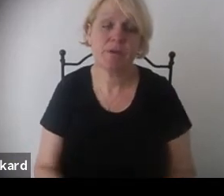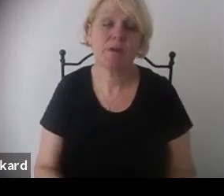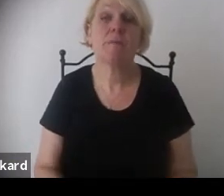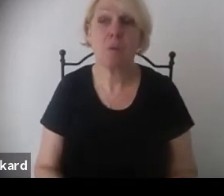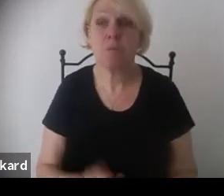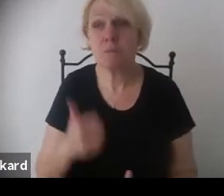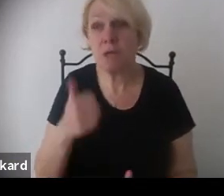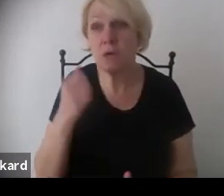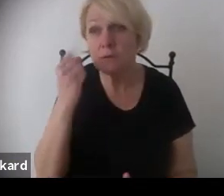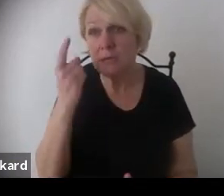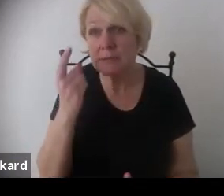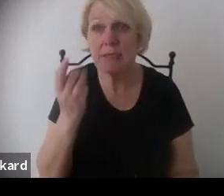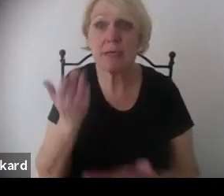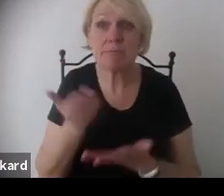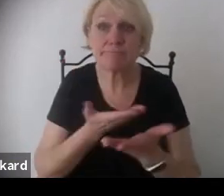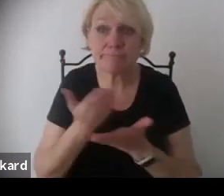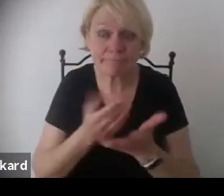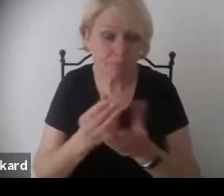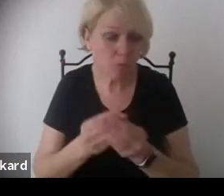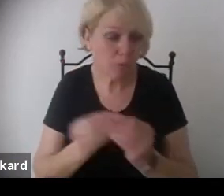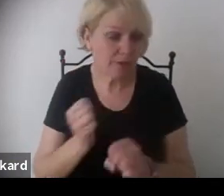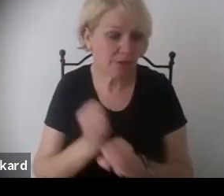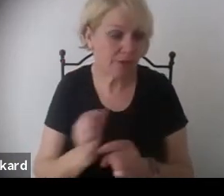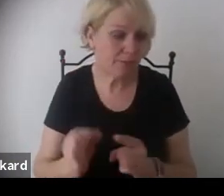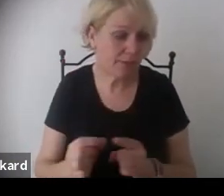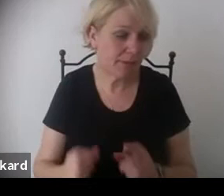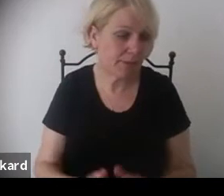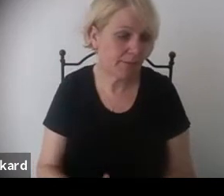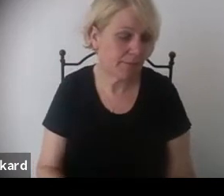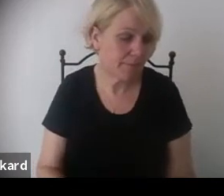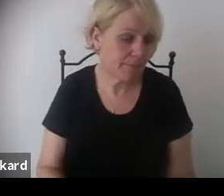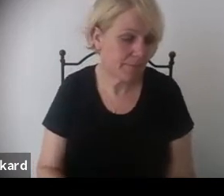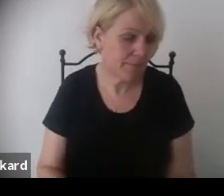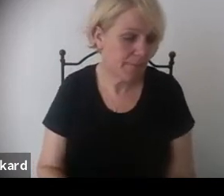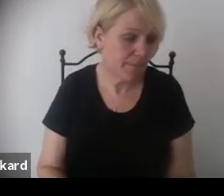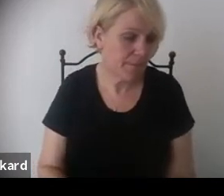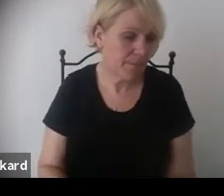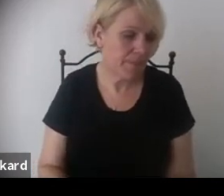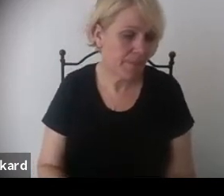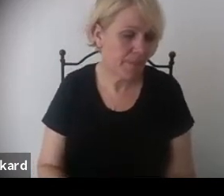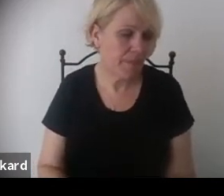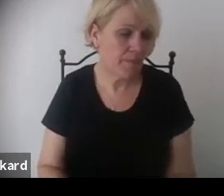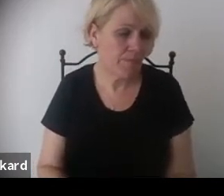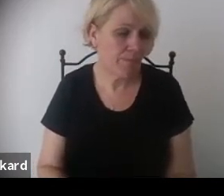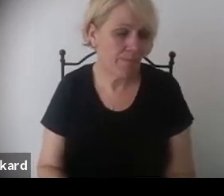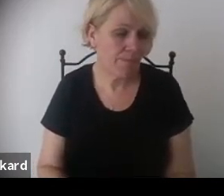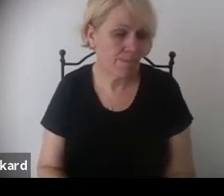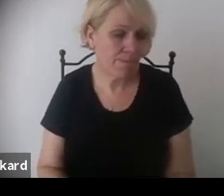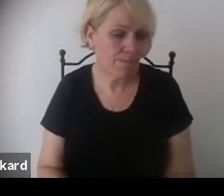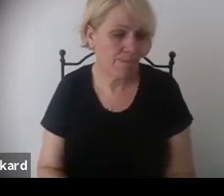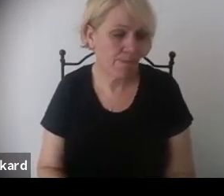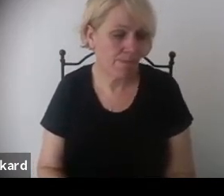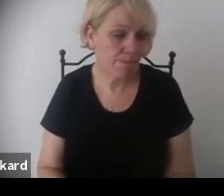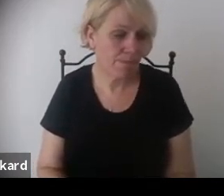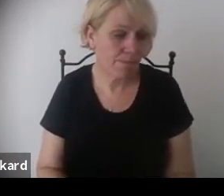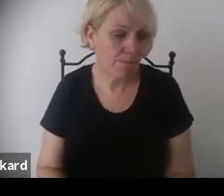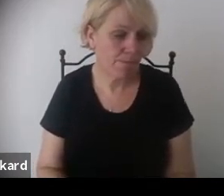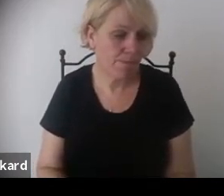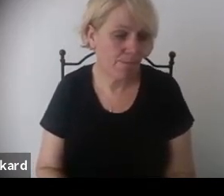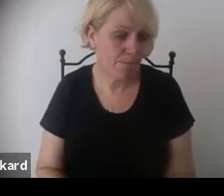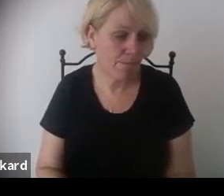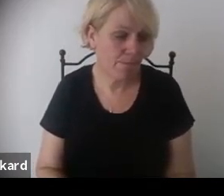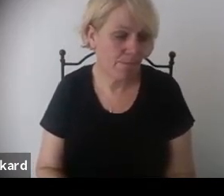If it feels really, really, urgent, then always our crisis line will be available.